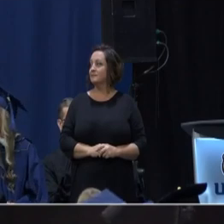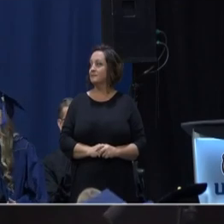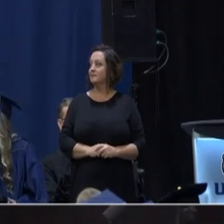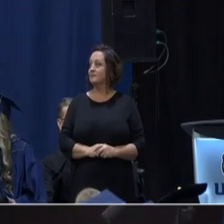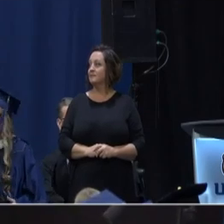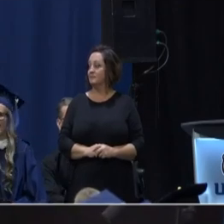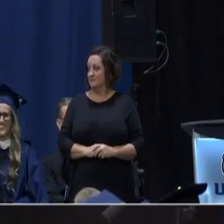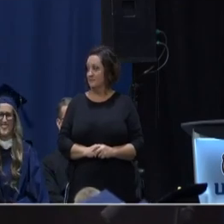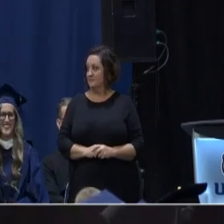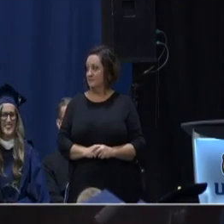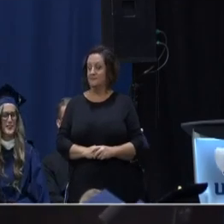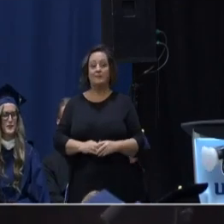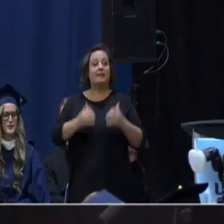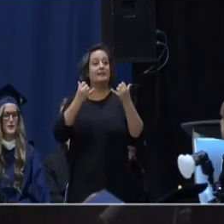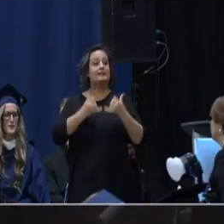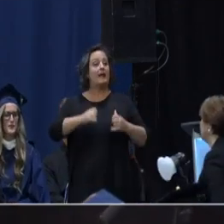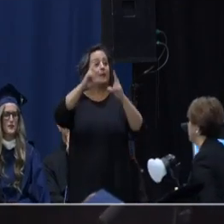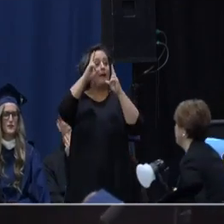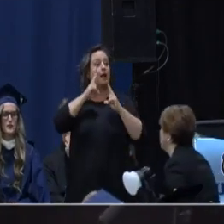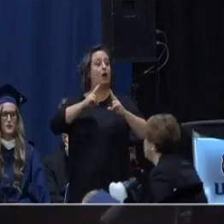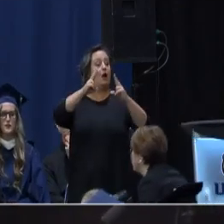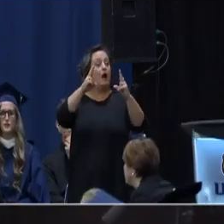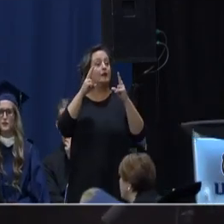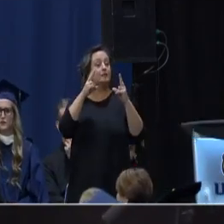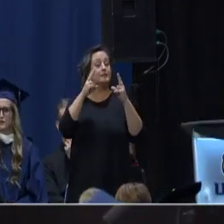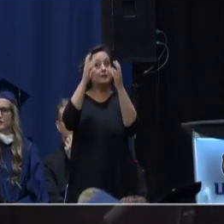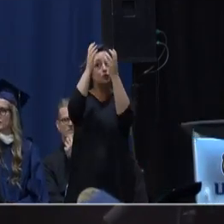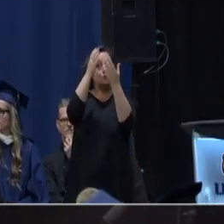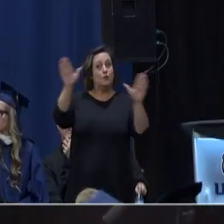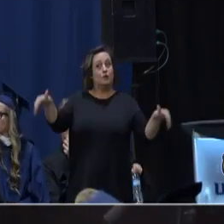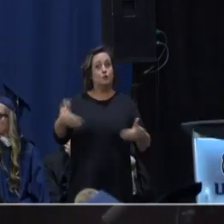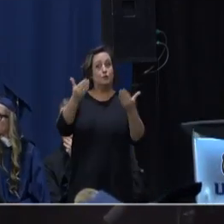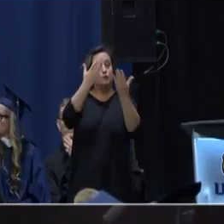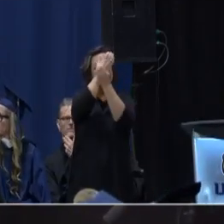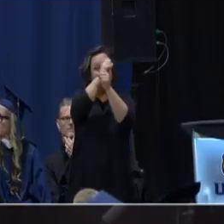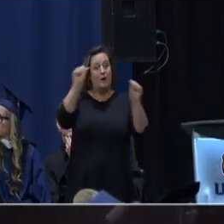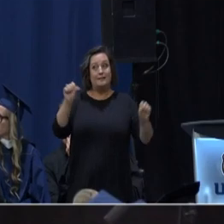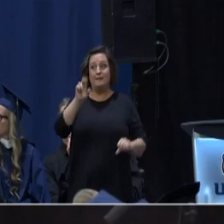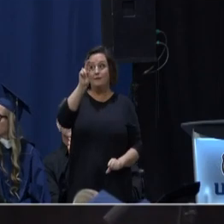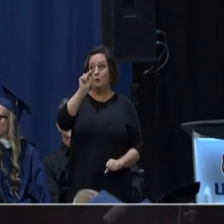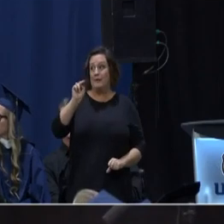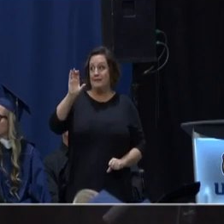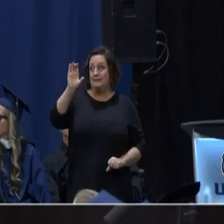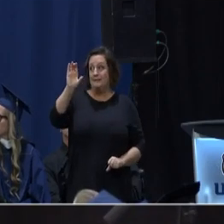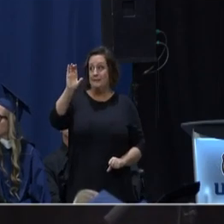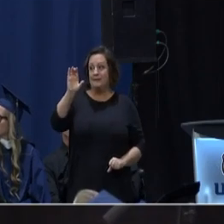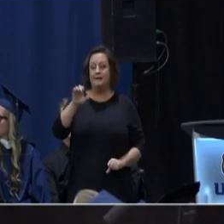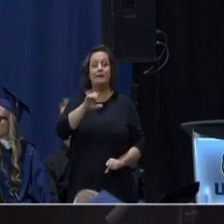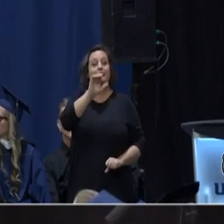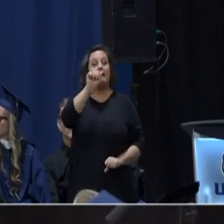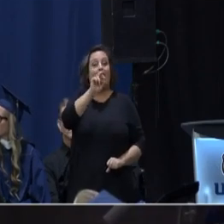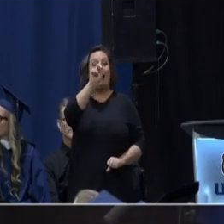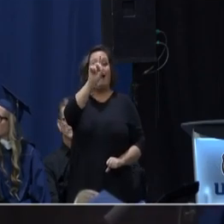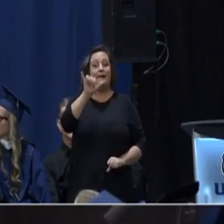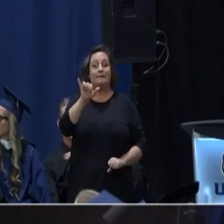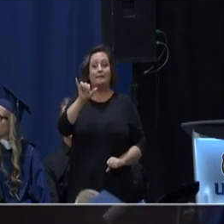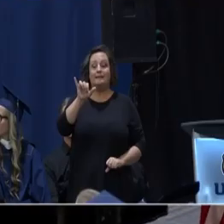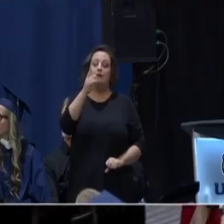It is now my distinct pleasure to introduce to you the President of the University of Northern Colorado, Dr. Andy Feinstein.